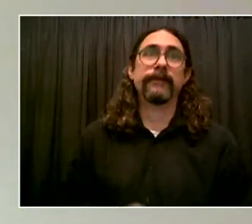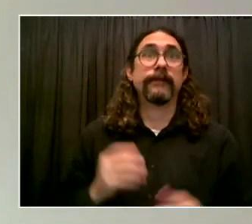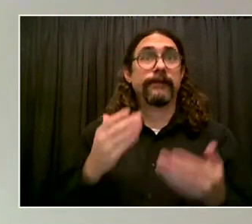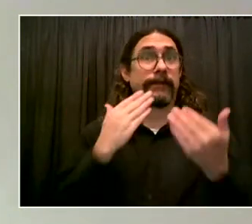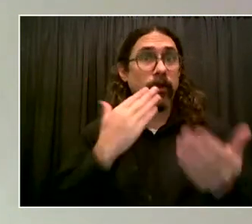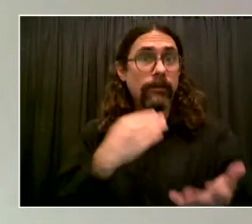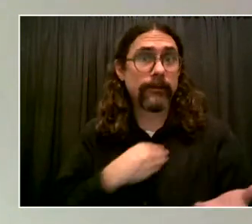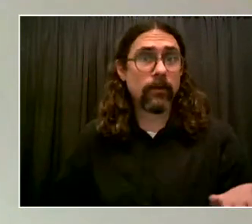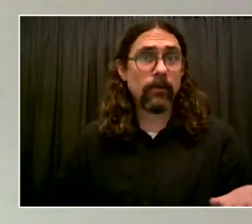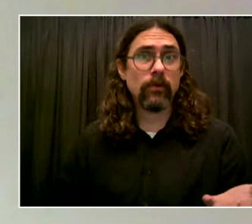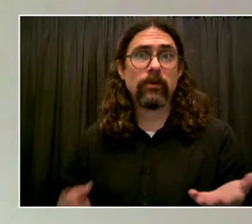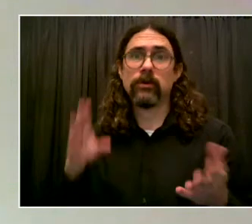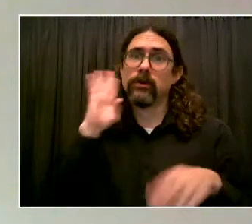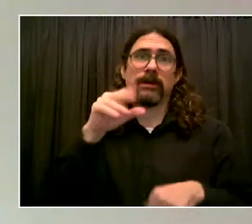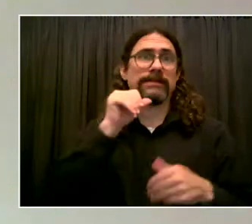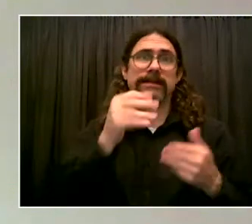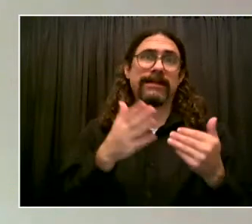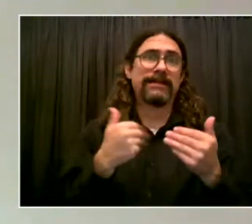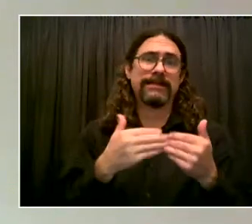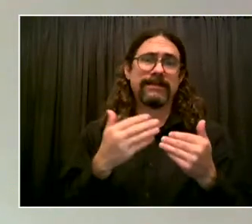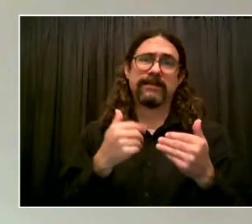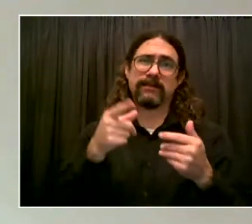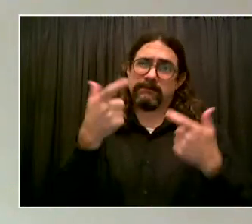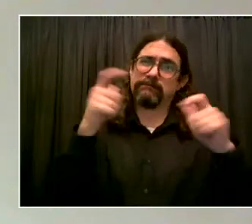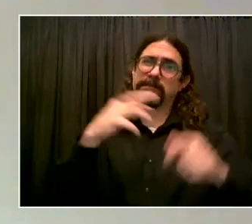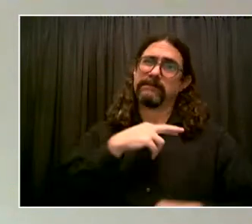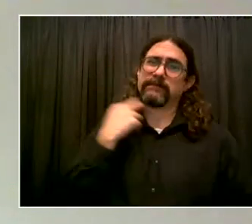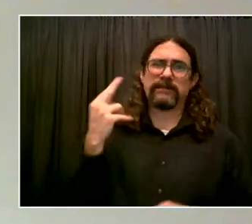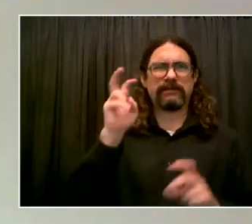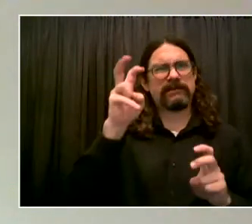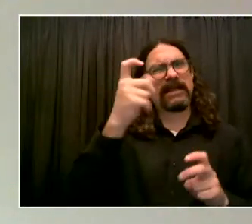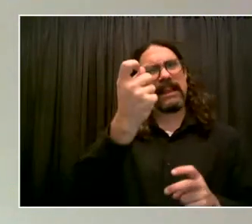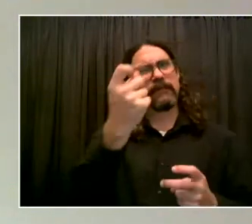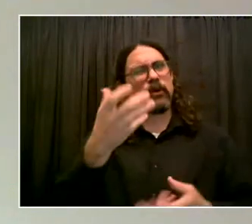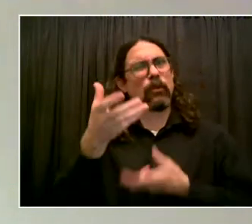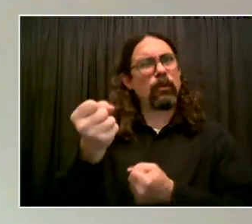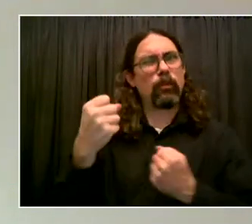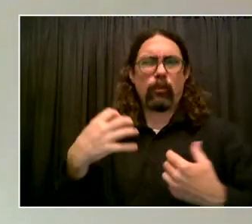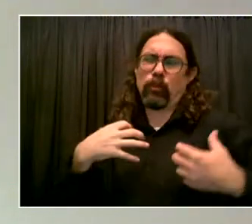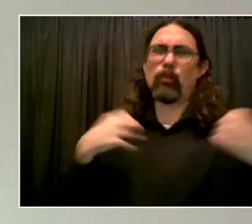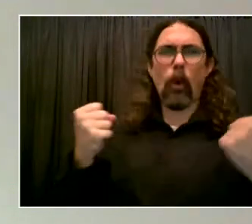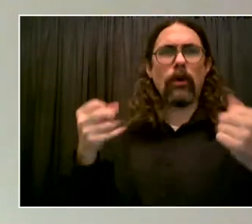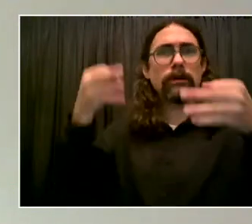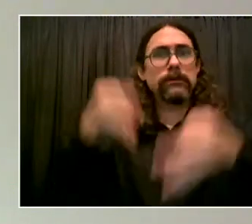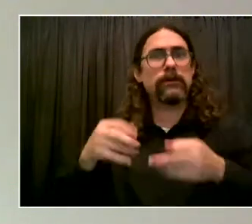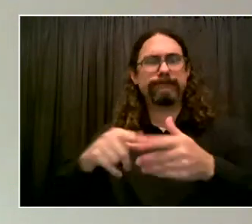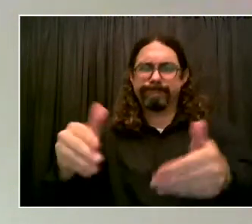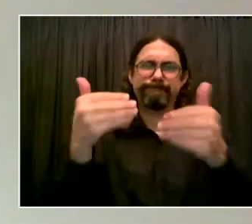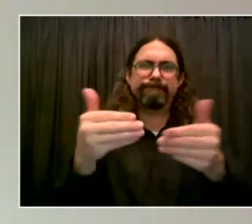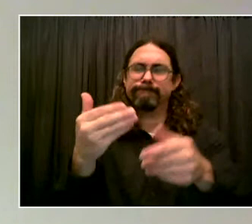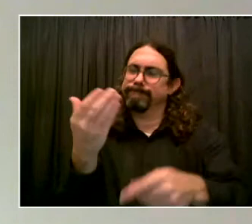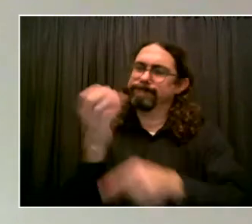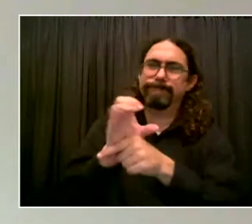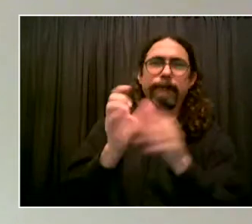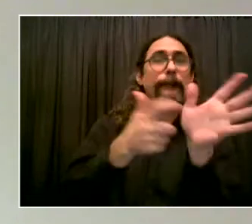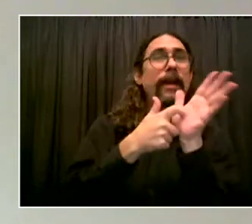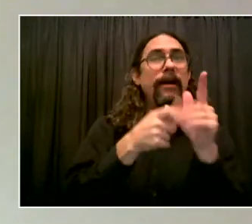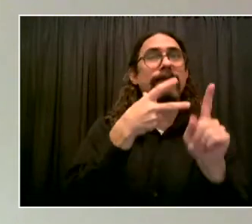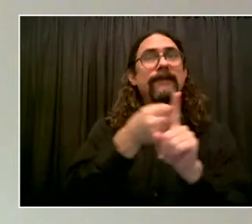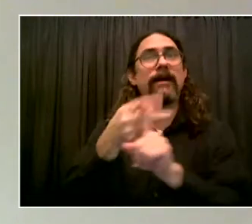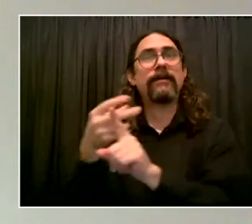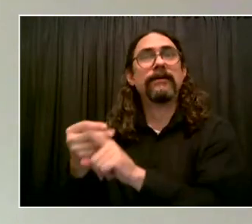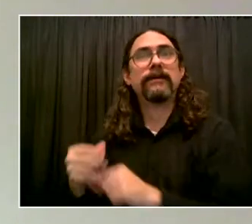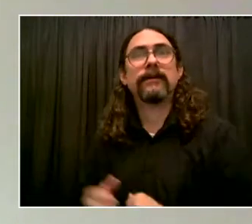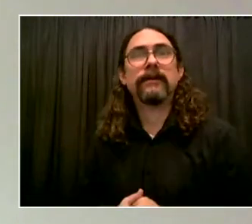that is going to get us the highest of rewards. A city that can go back to enjoying itself, to celebrating,